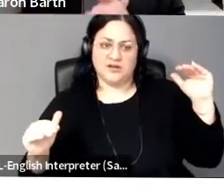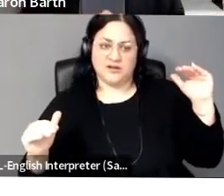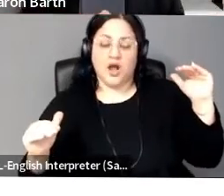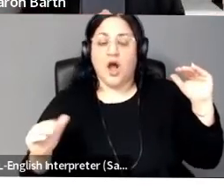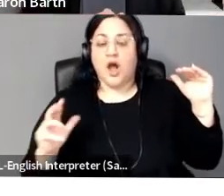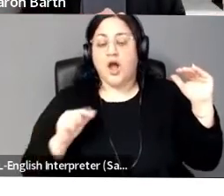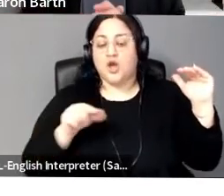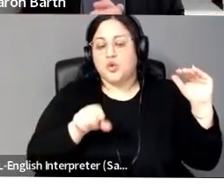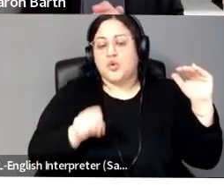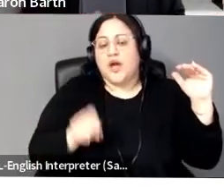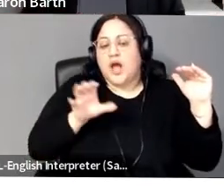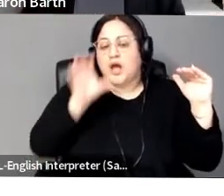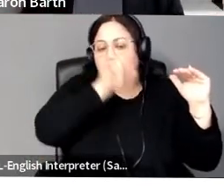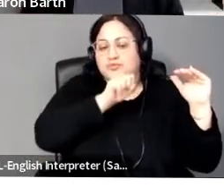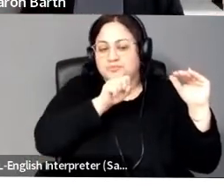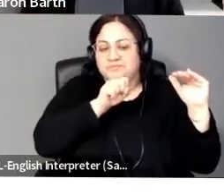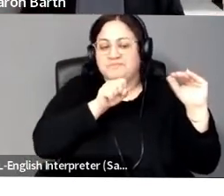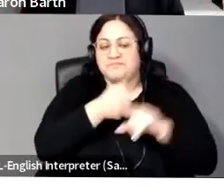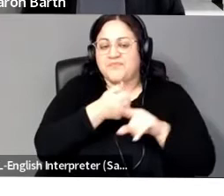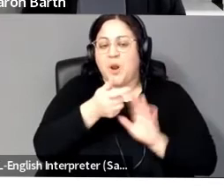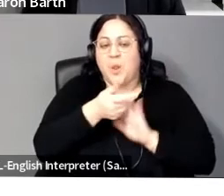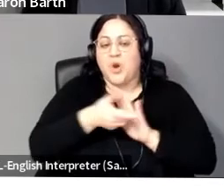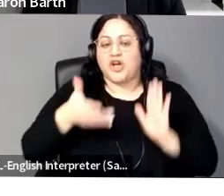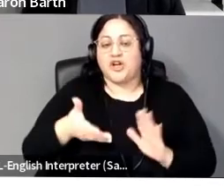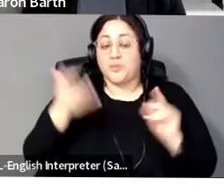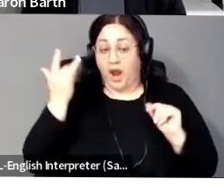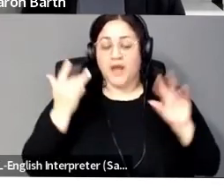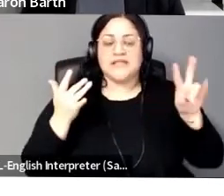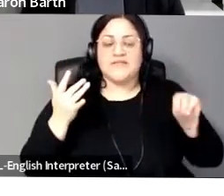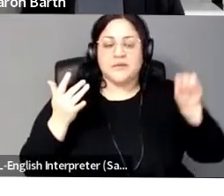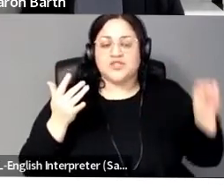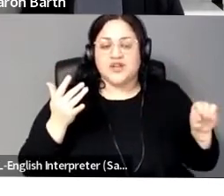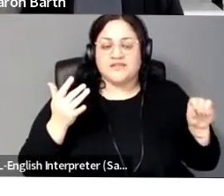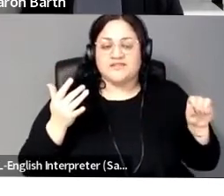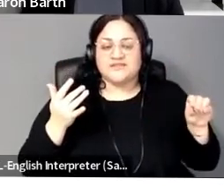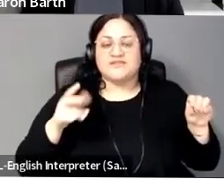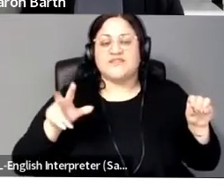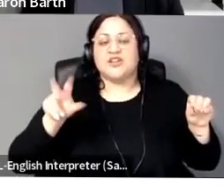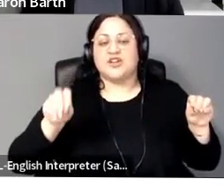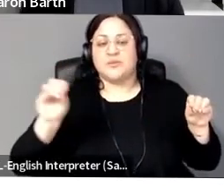description and just guessing lawyer based on the probabilities.